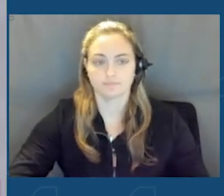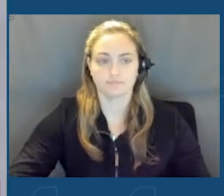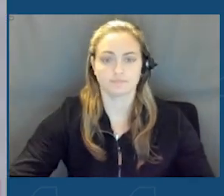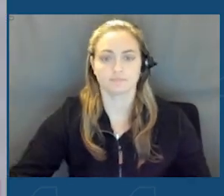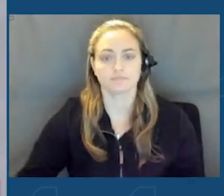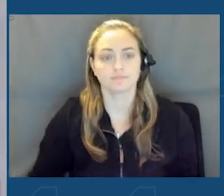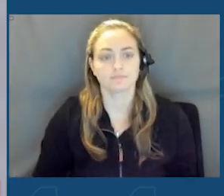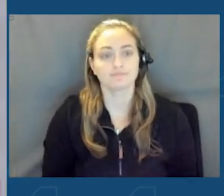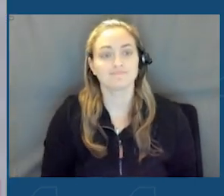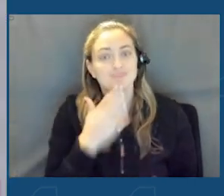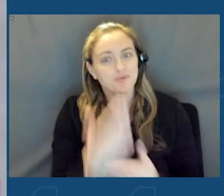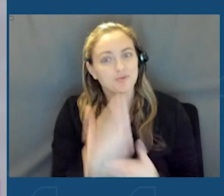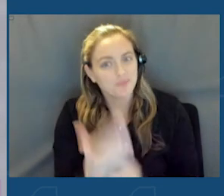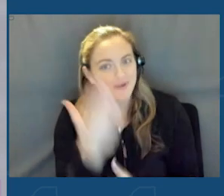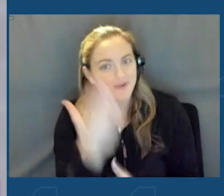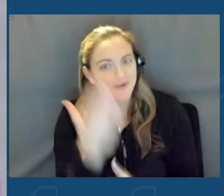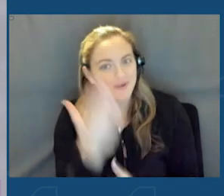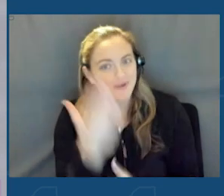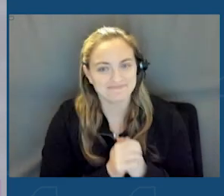Good morning.